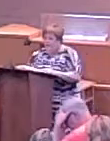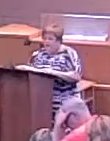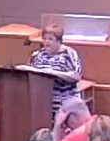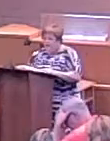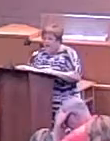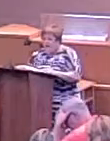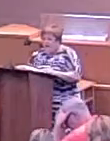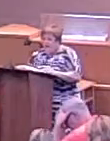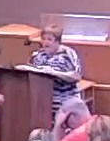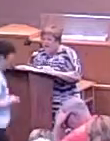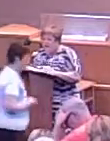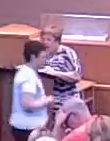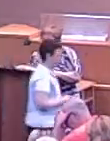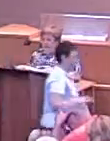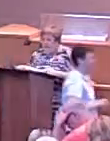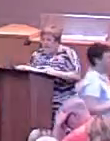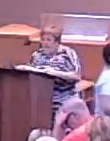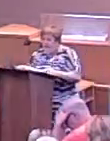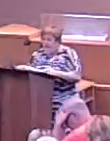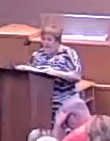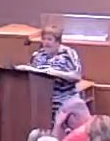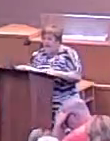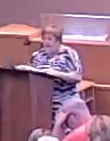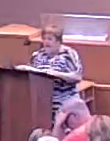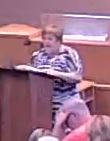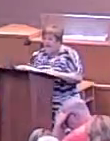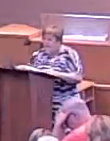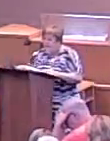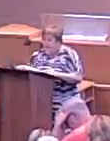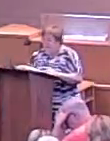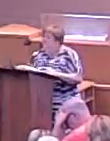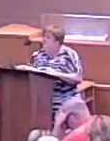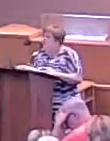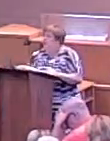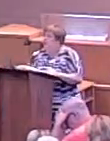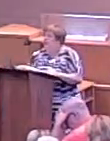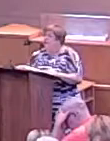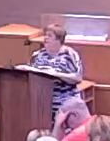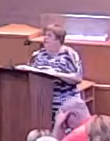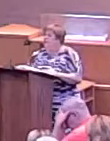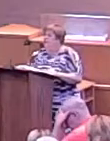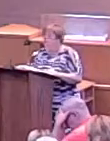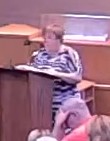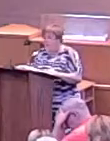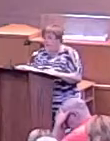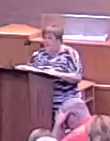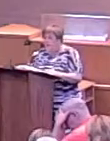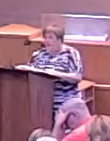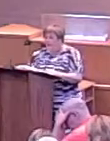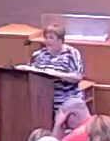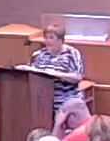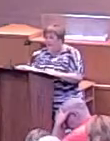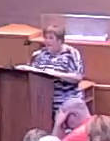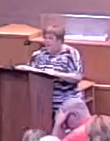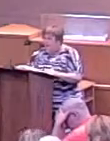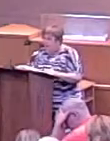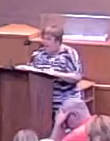more. Let us be bread, blessed by the